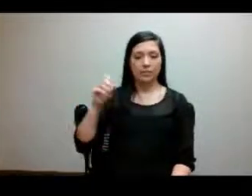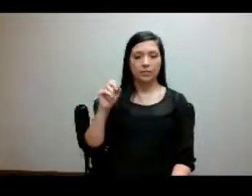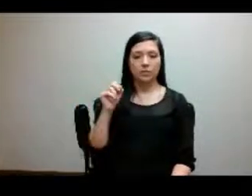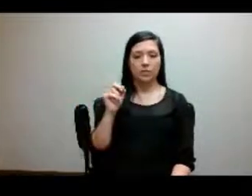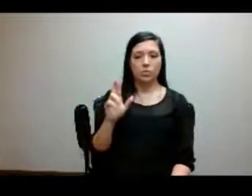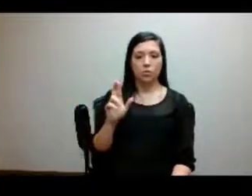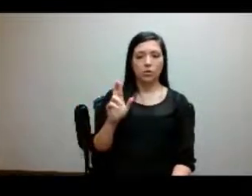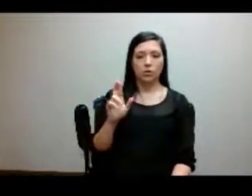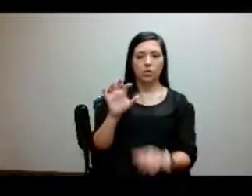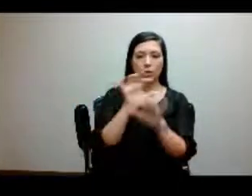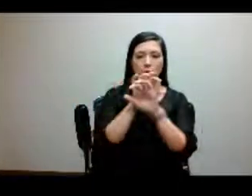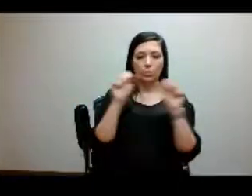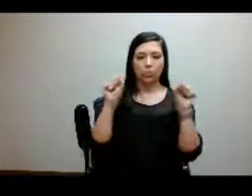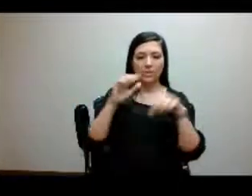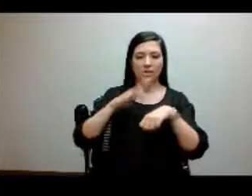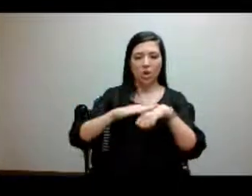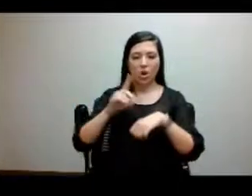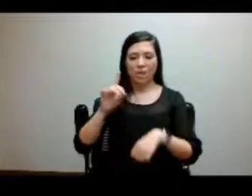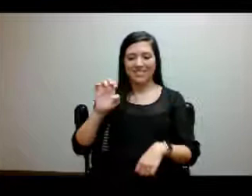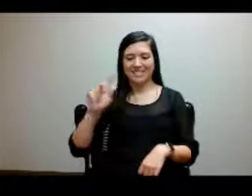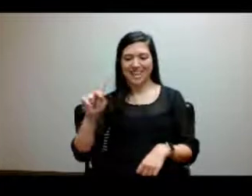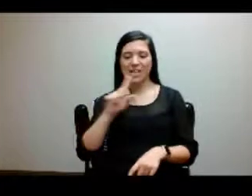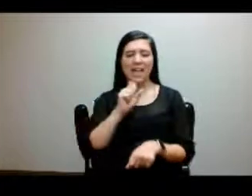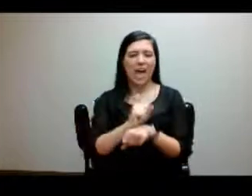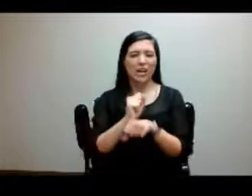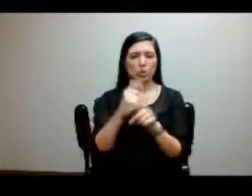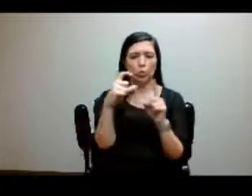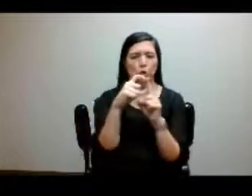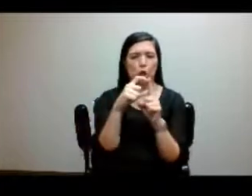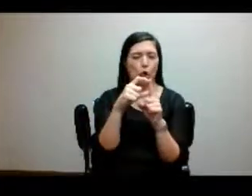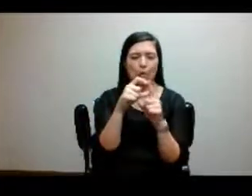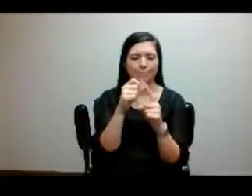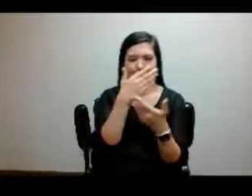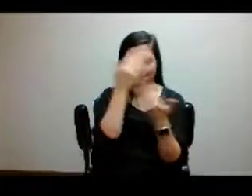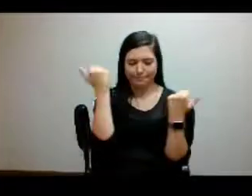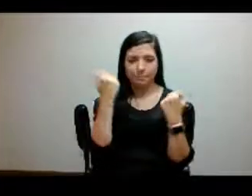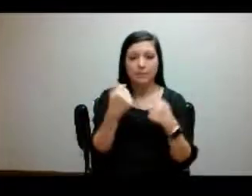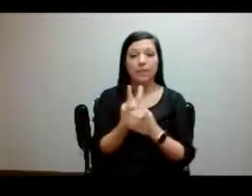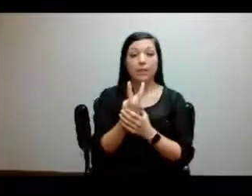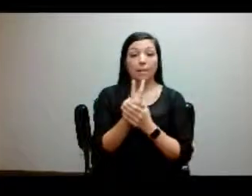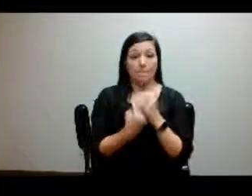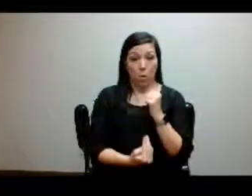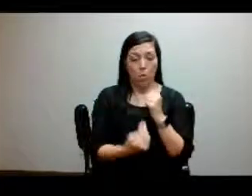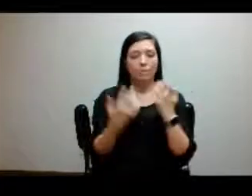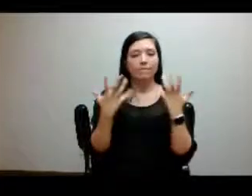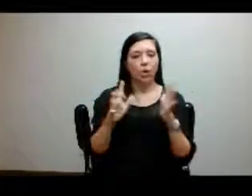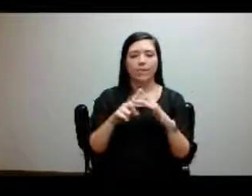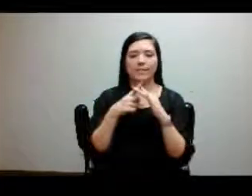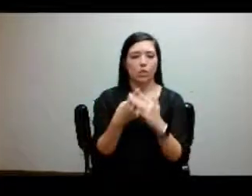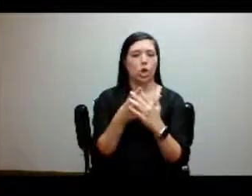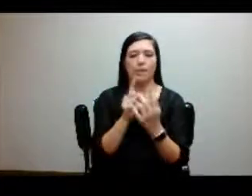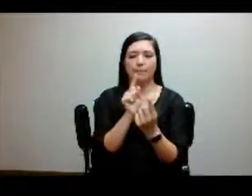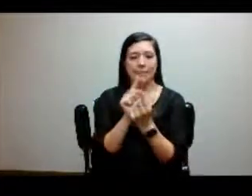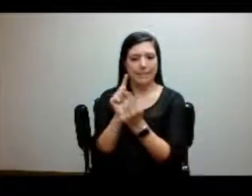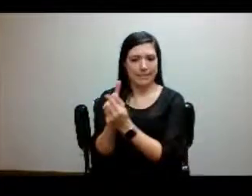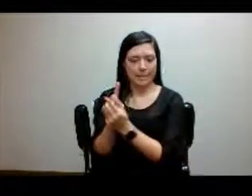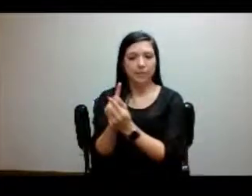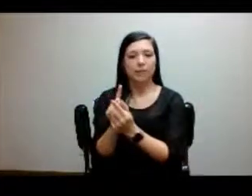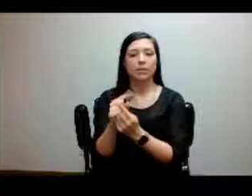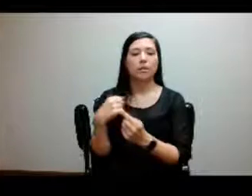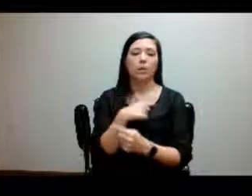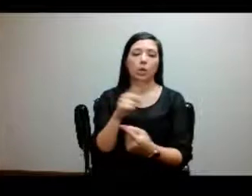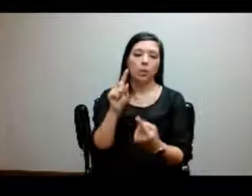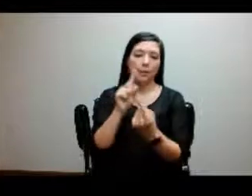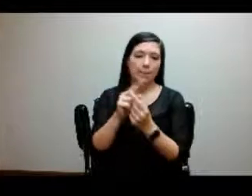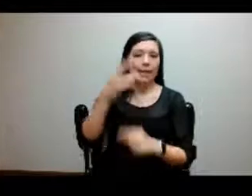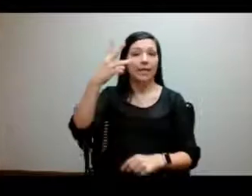president on the deck. I forget what the actual term is, but both of them, we've already begun meeting, and we're meeting together